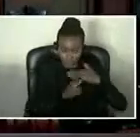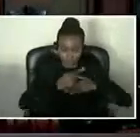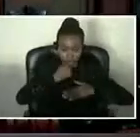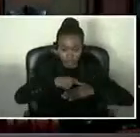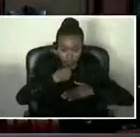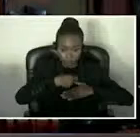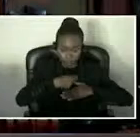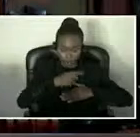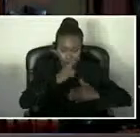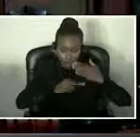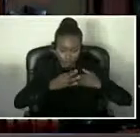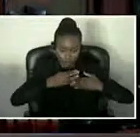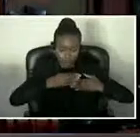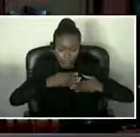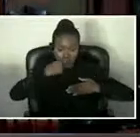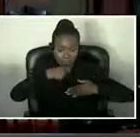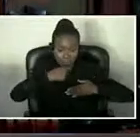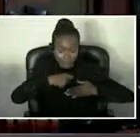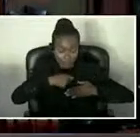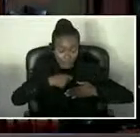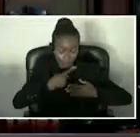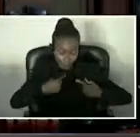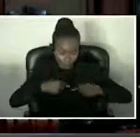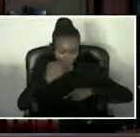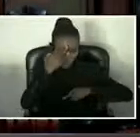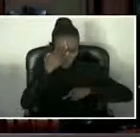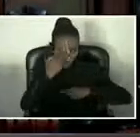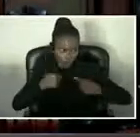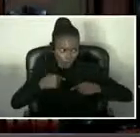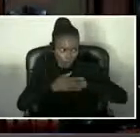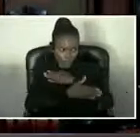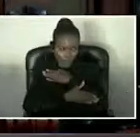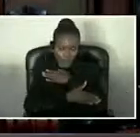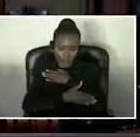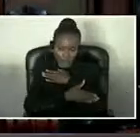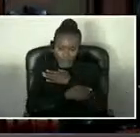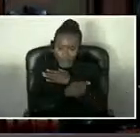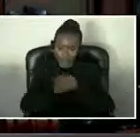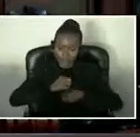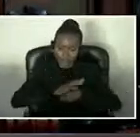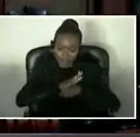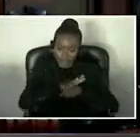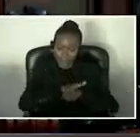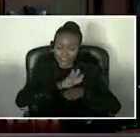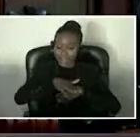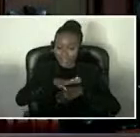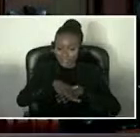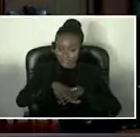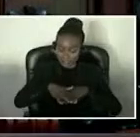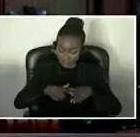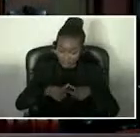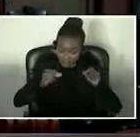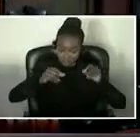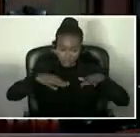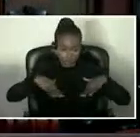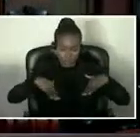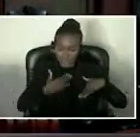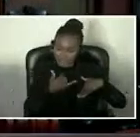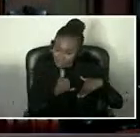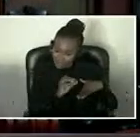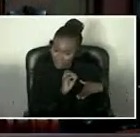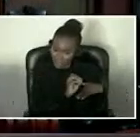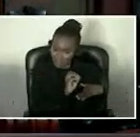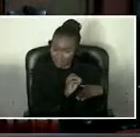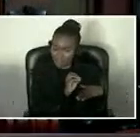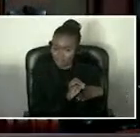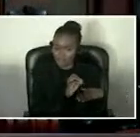we are as a country not out of the coffee 19 yet we still have the resistance by